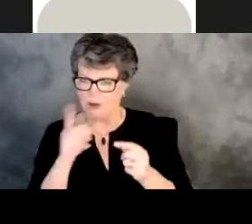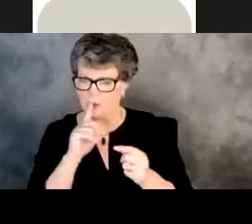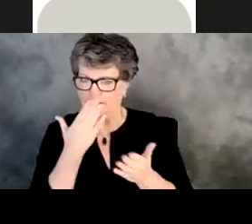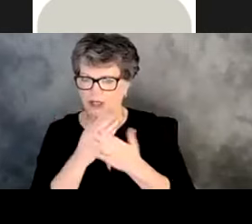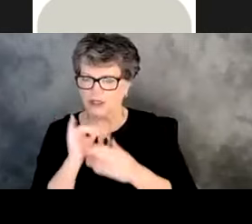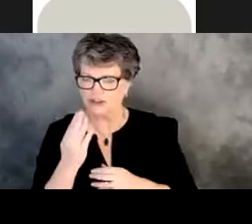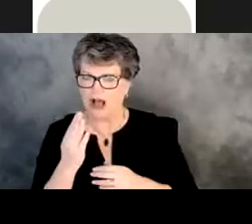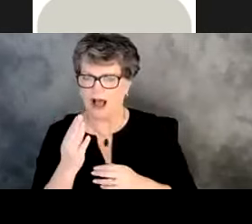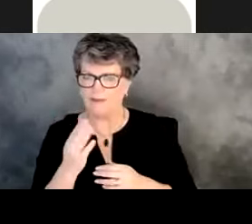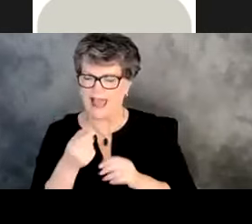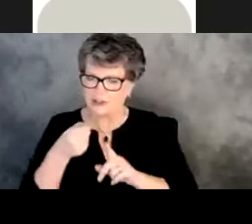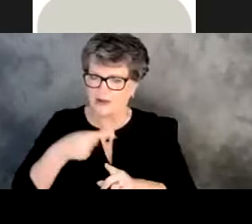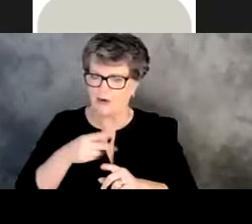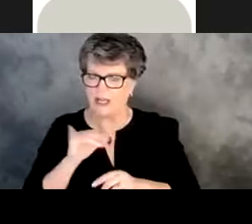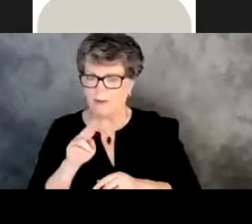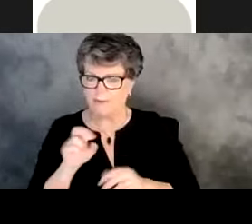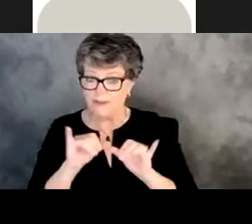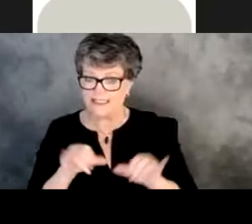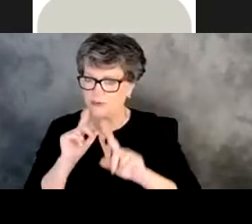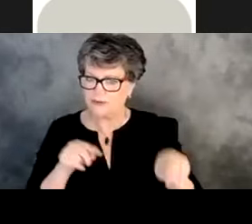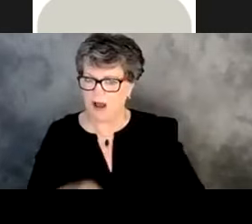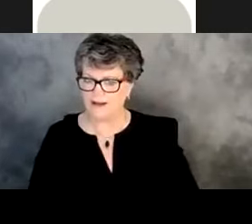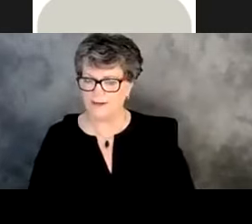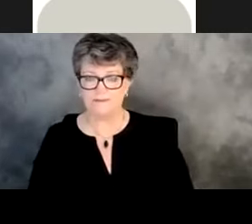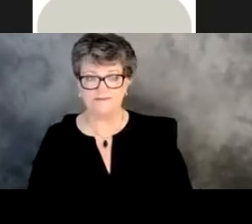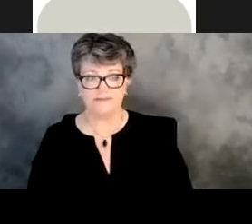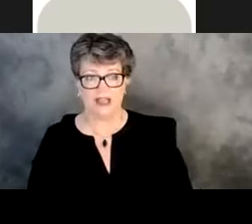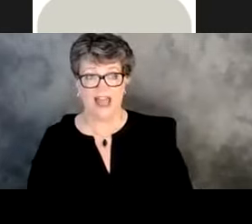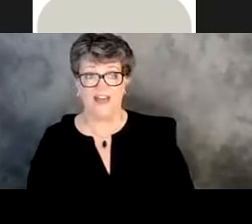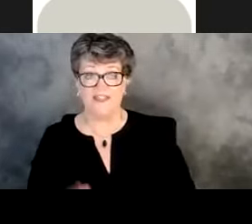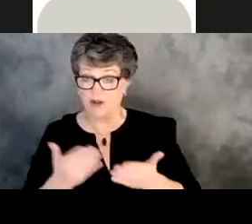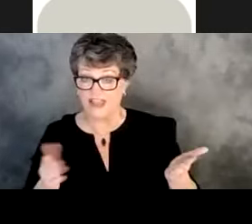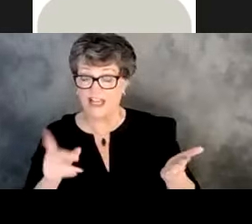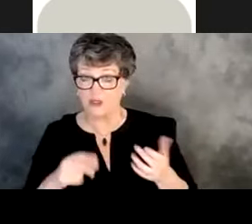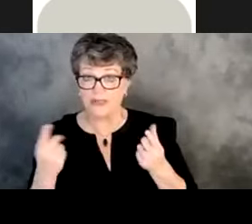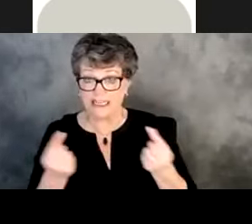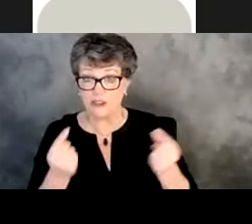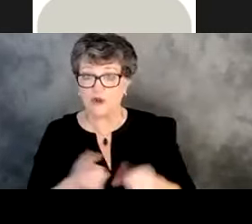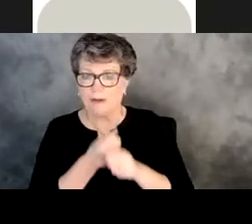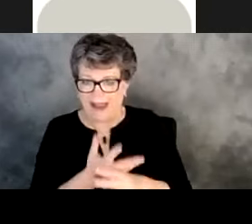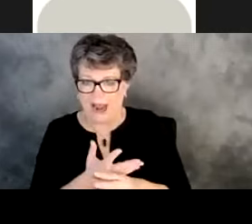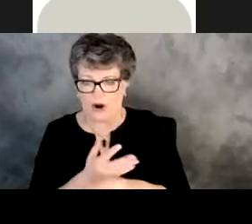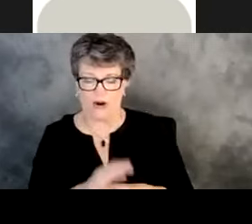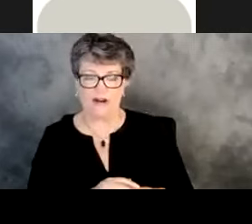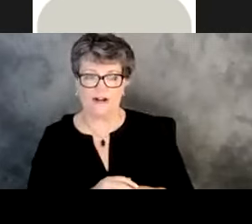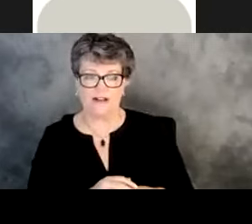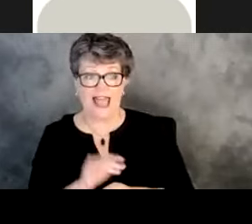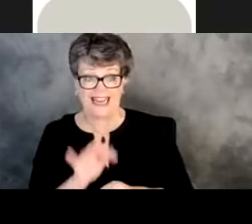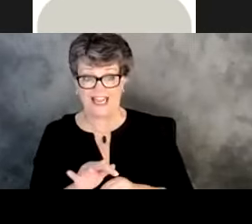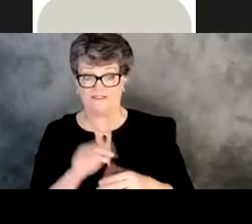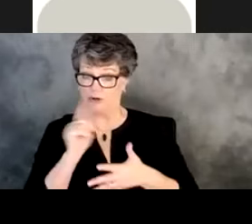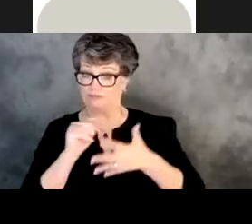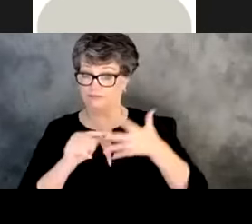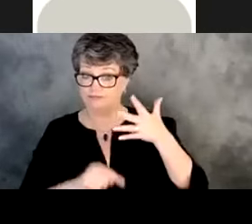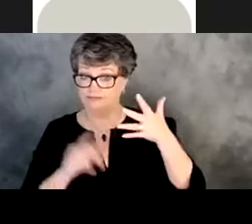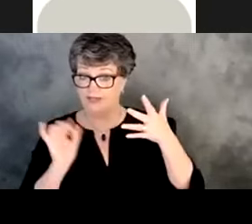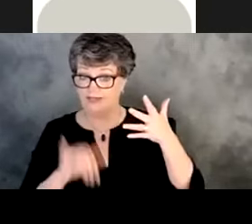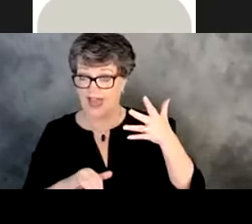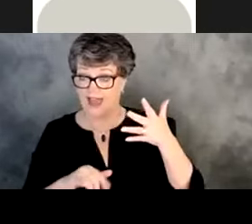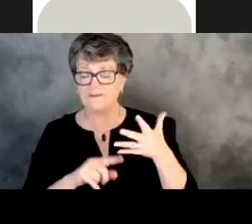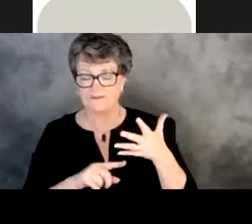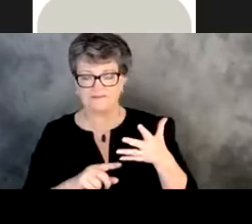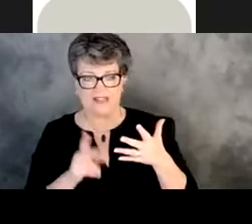at it, triggering your immune system to respond. There are things that you need to do to prepare for that. And if you do these steps, I've